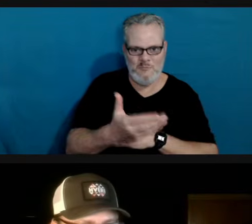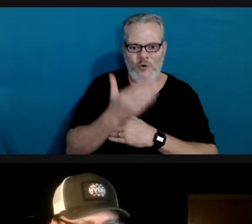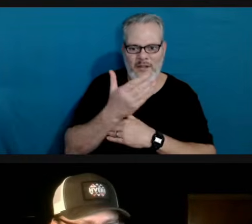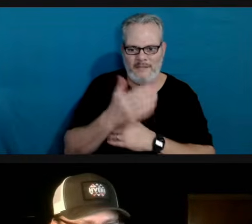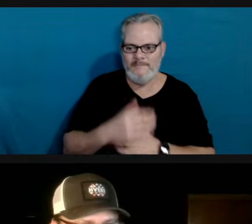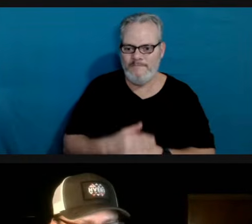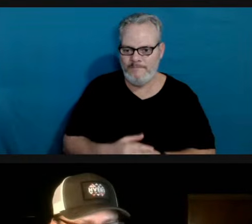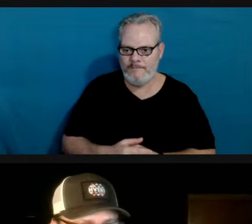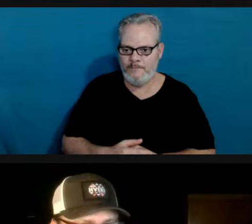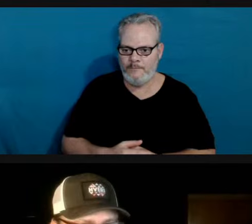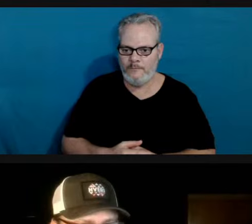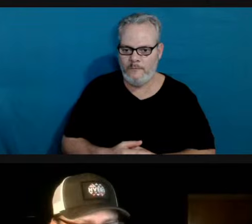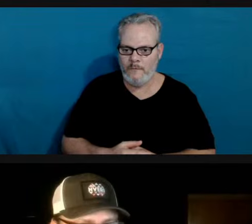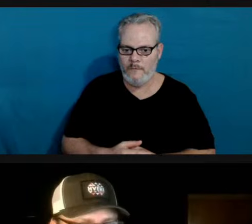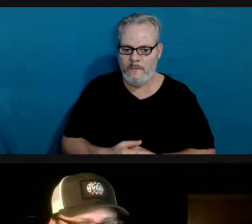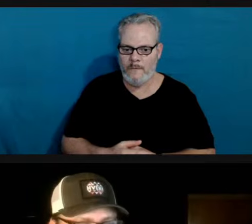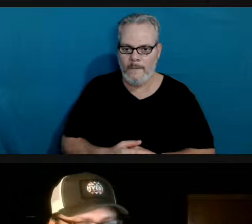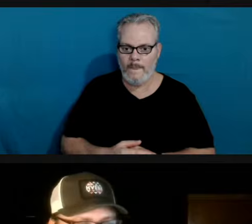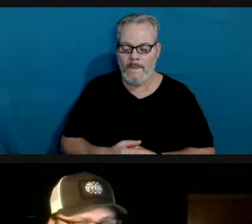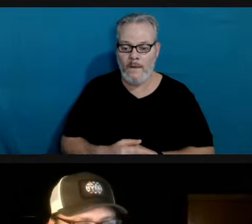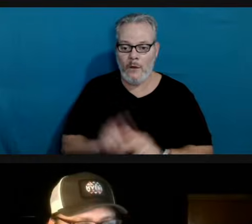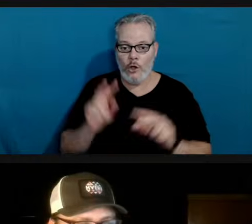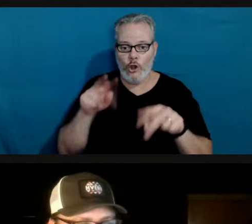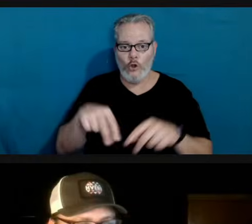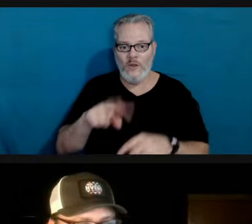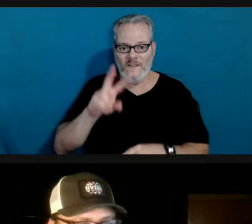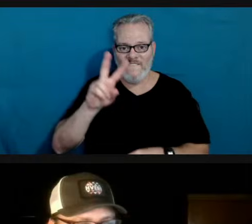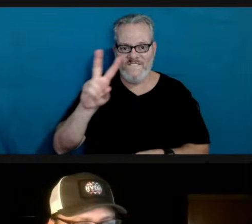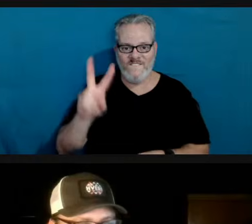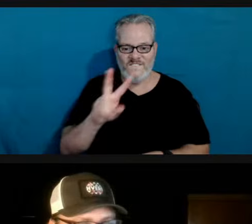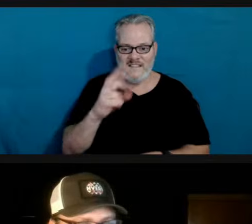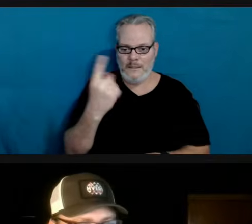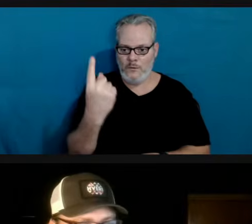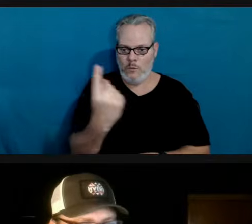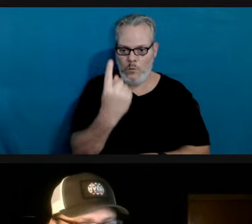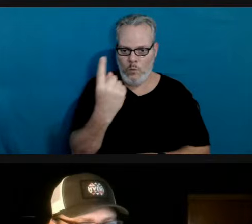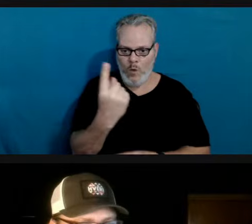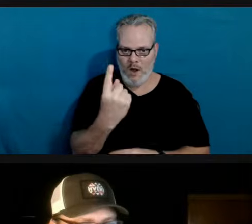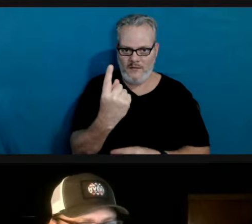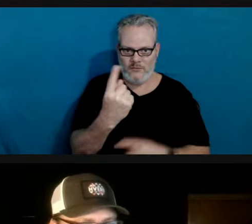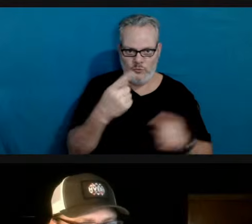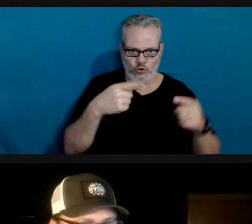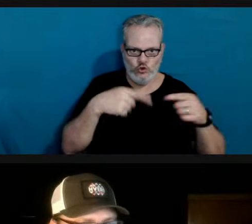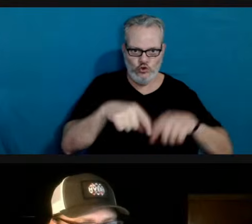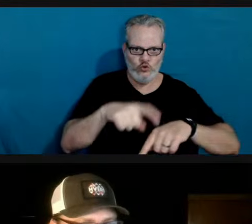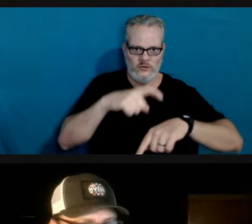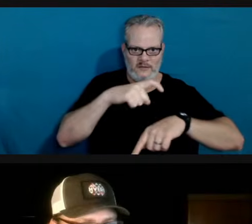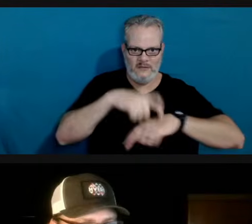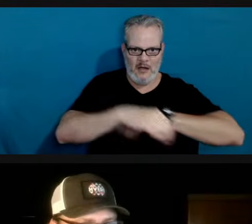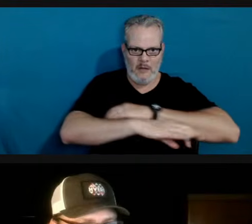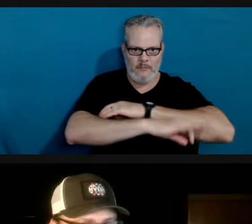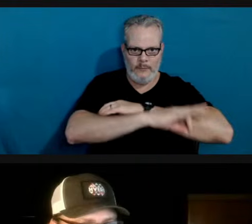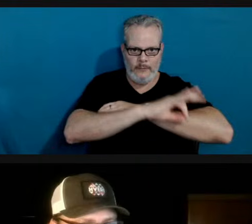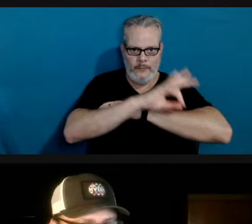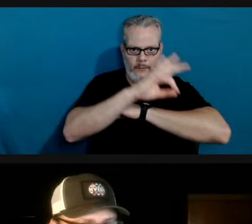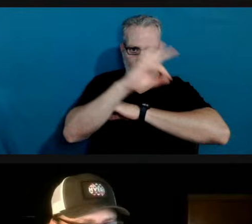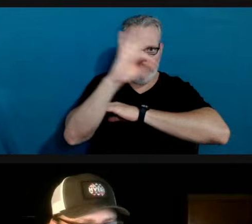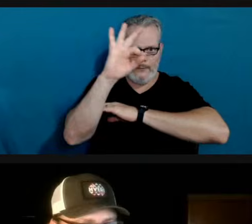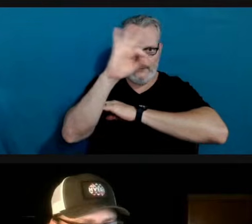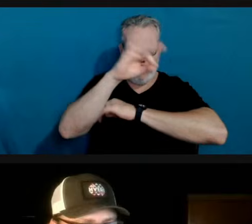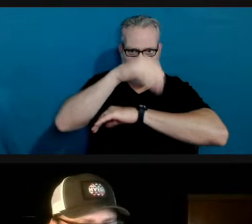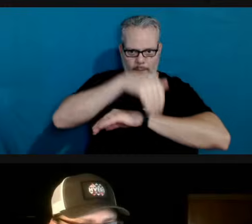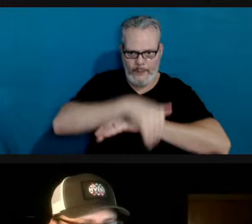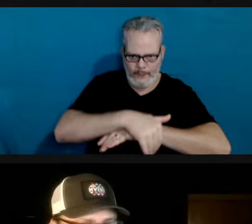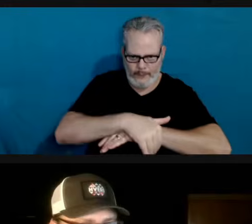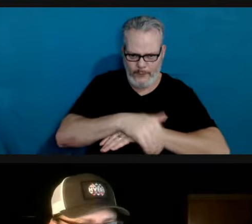That's the F1. Looking at the V1, both daytime and nighttime, you can just see this gray and black flashing